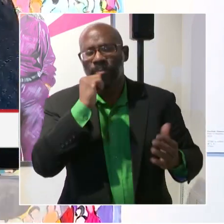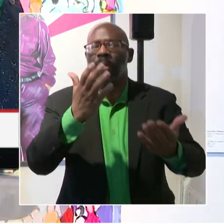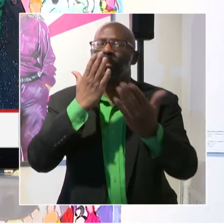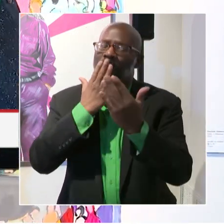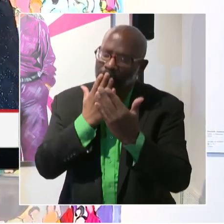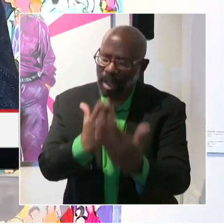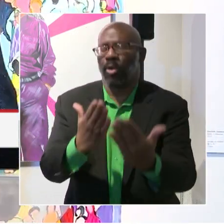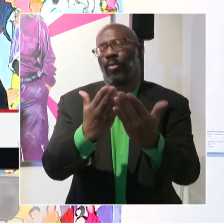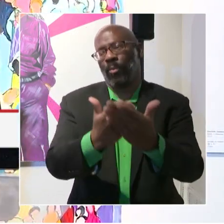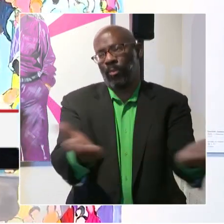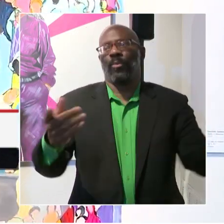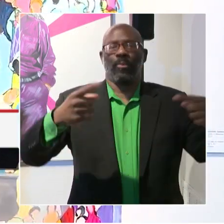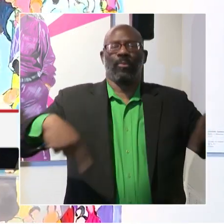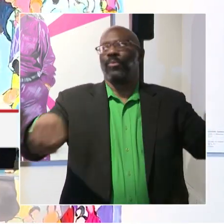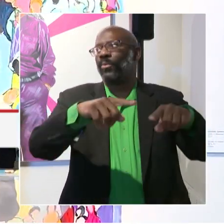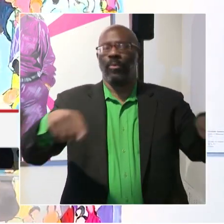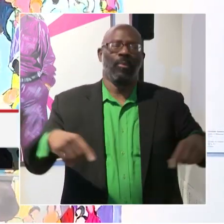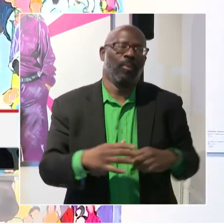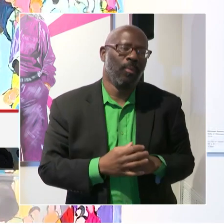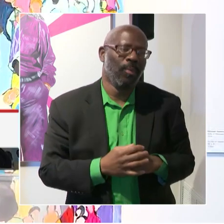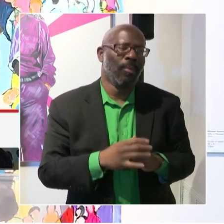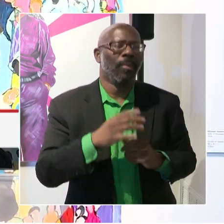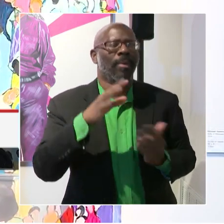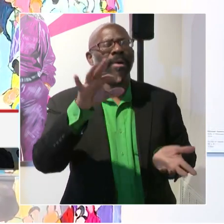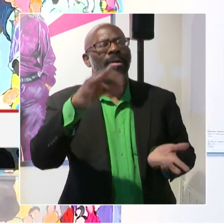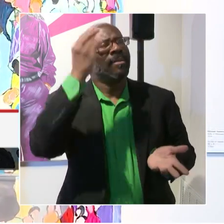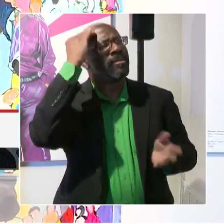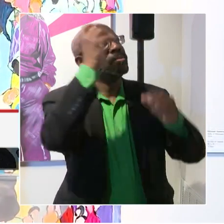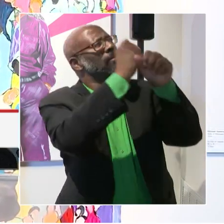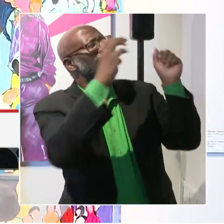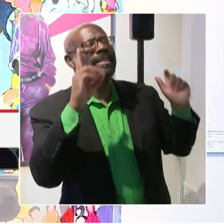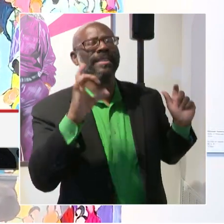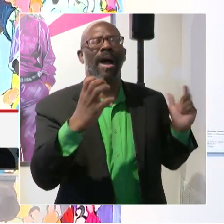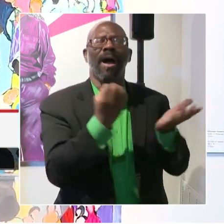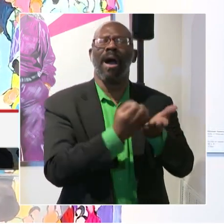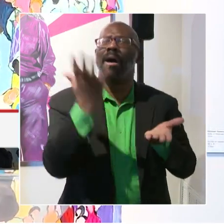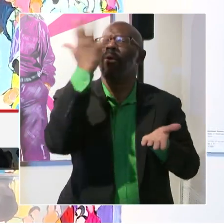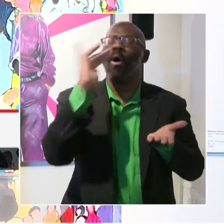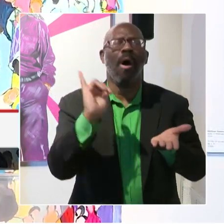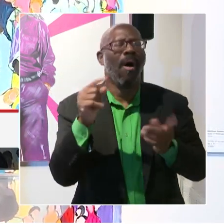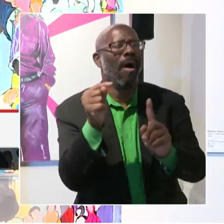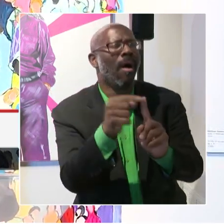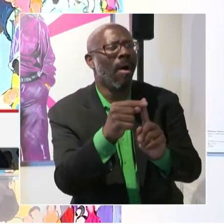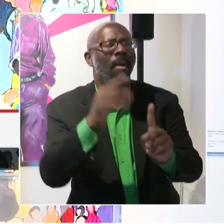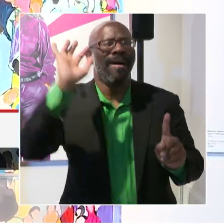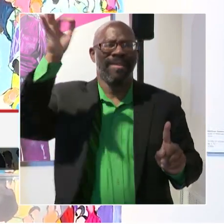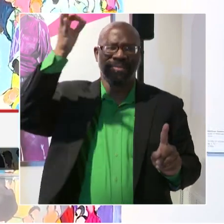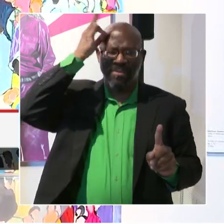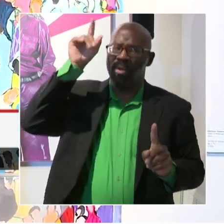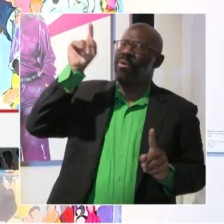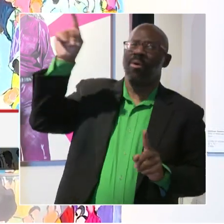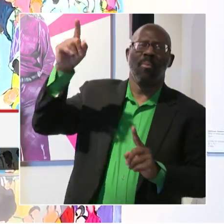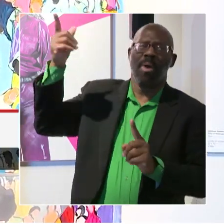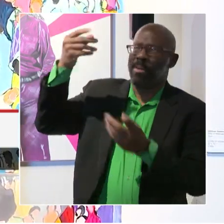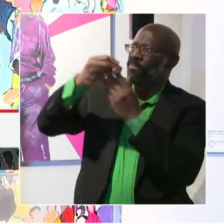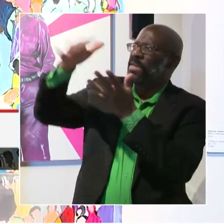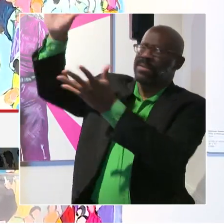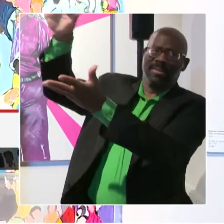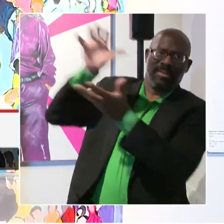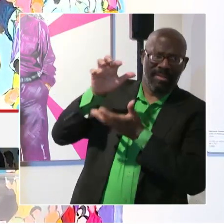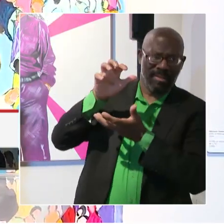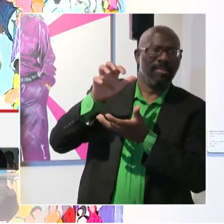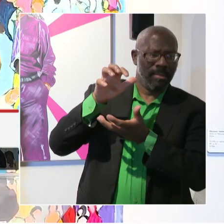we think about the D.C. economy, there's a lot of talk about the role the federal government plays, and it's a big role. It creates a lot of